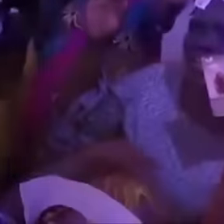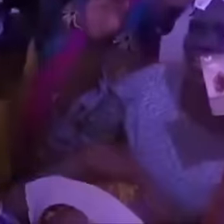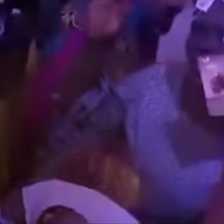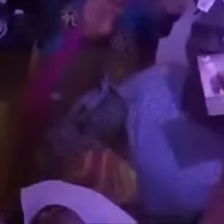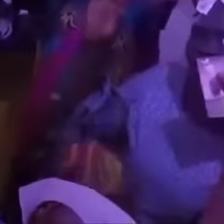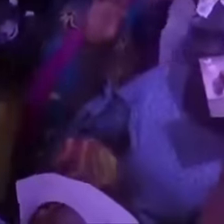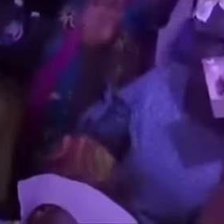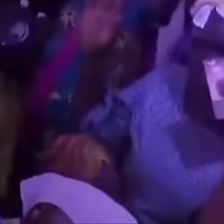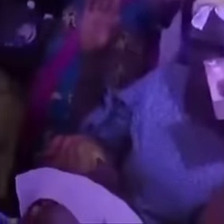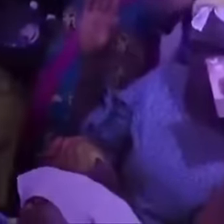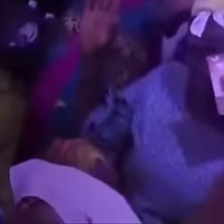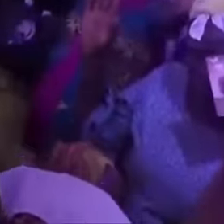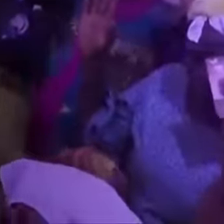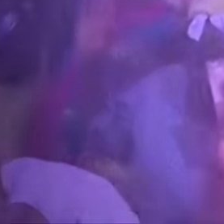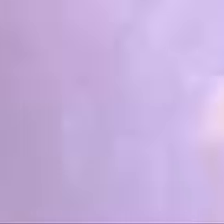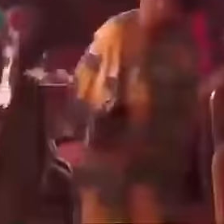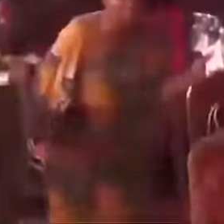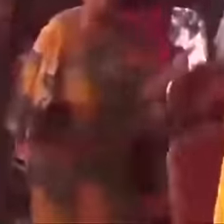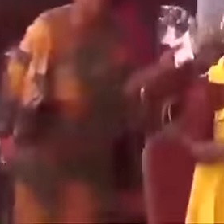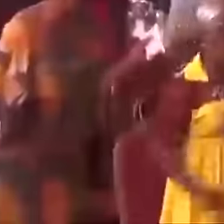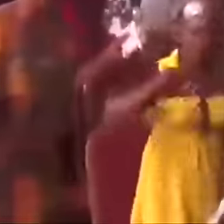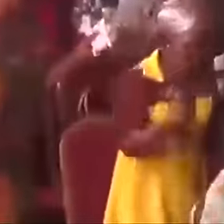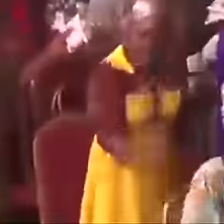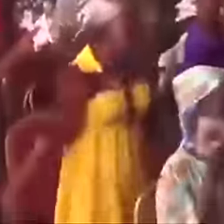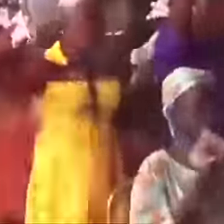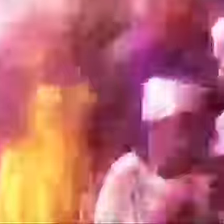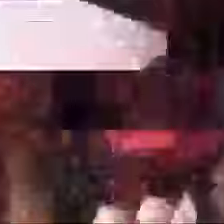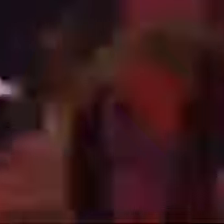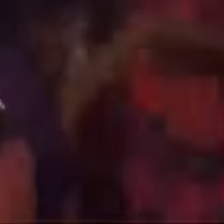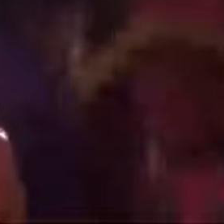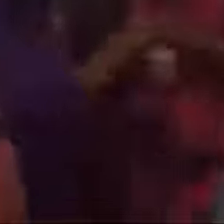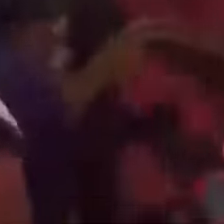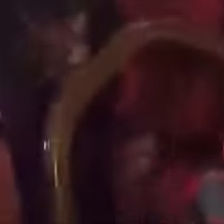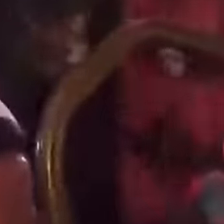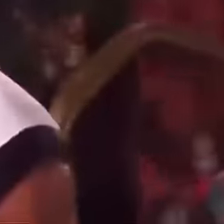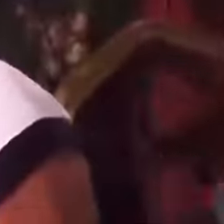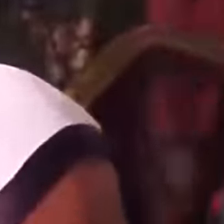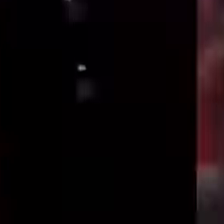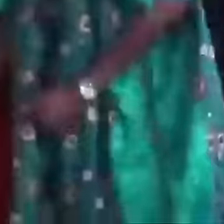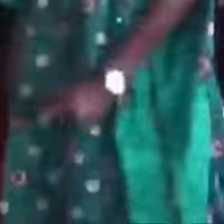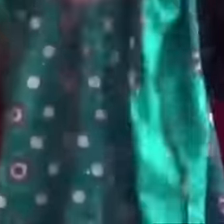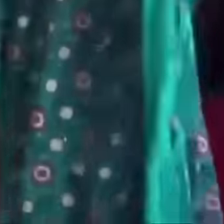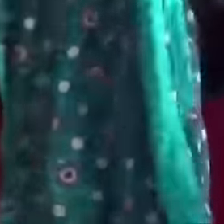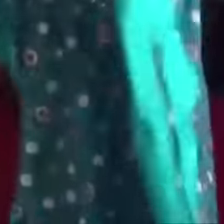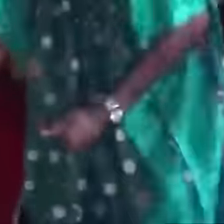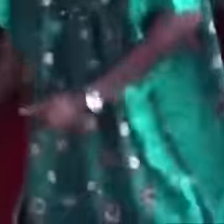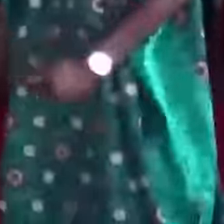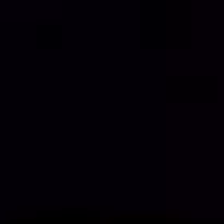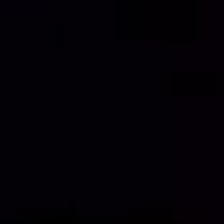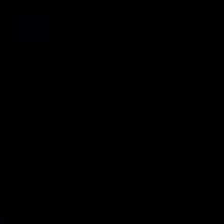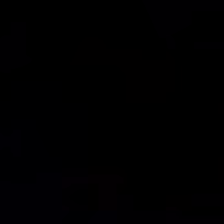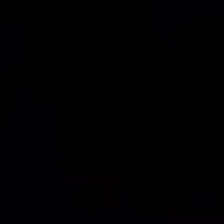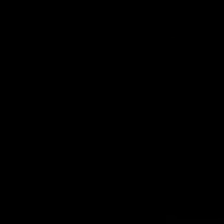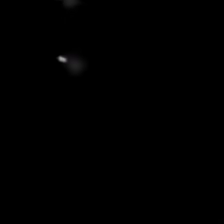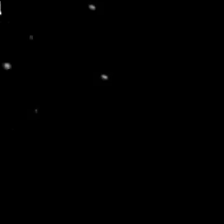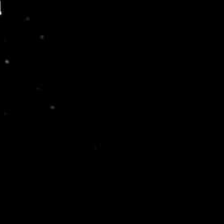anu e disemba otido Etuya ya mamo kanyo mbadwa kubo se You jackara luba, kato magbemu ko yalu anato kini